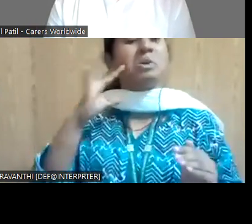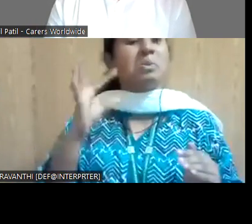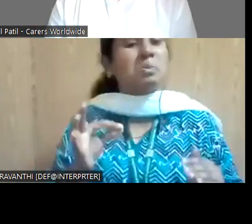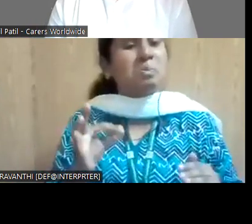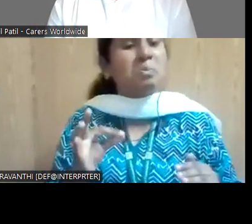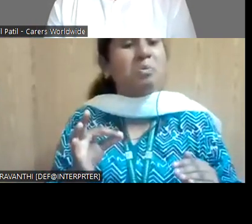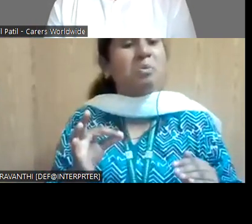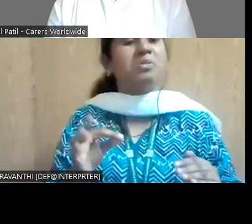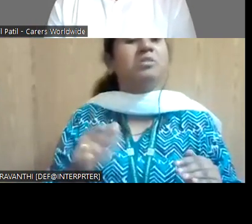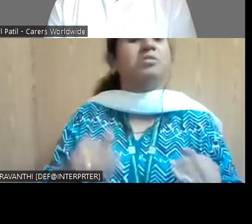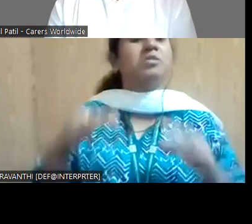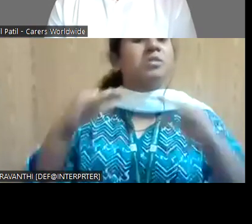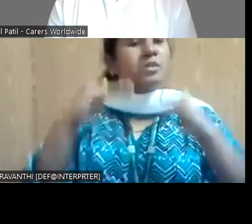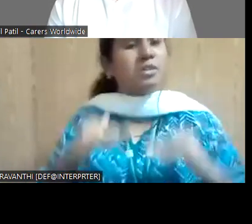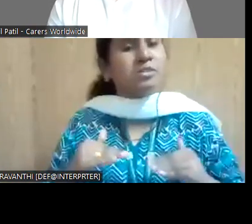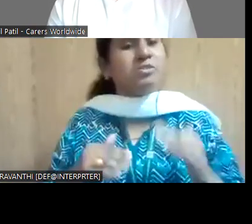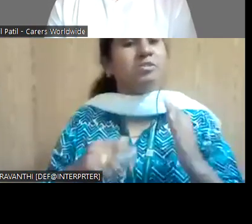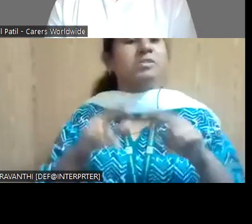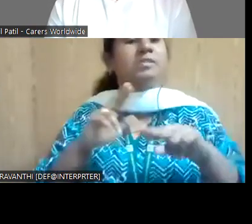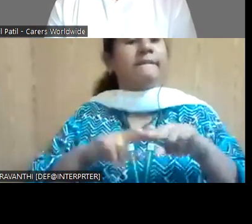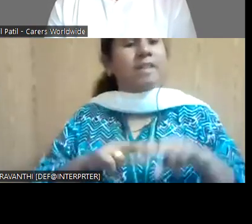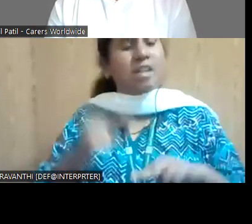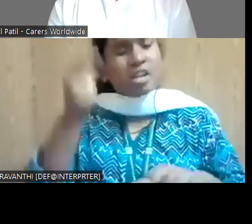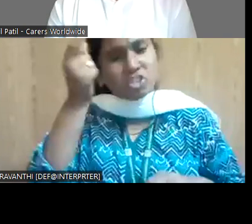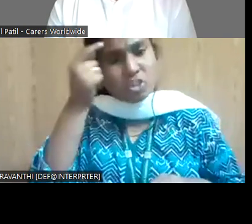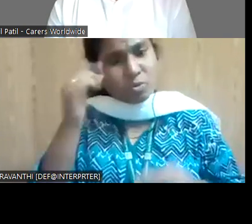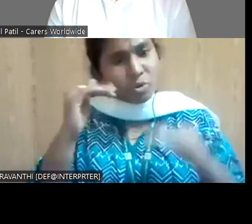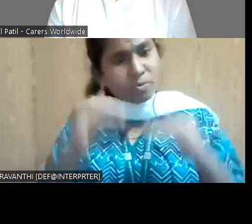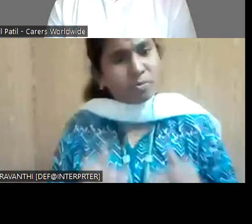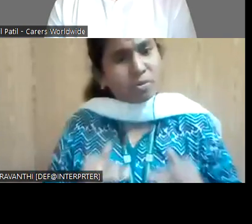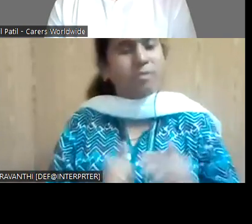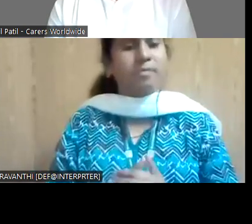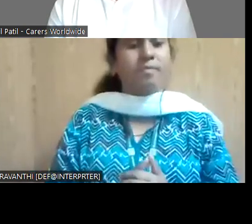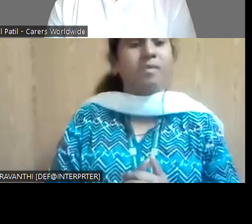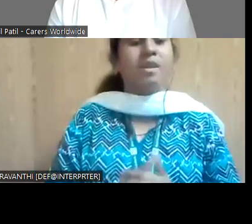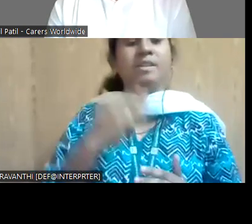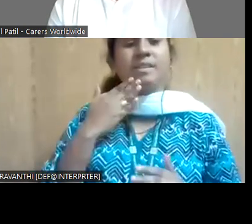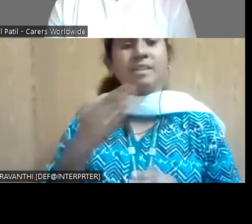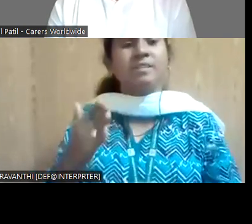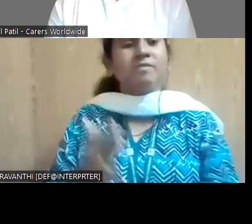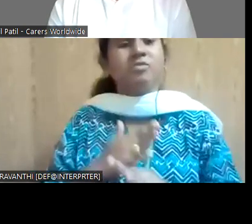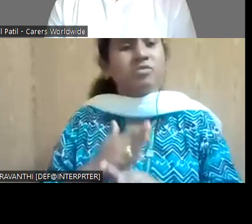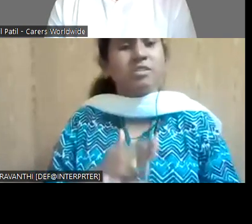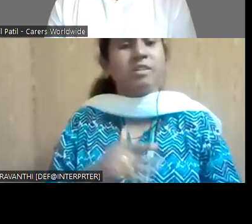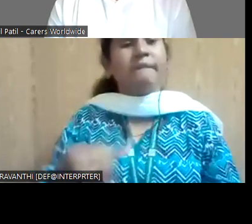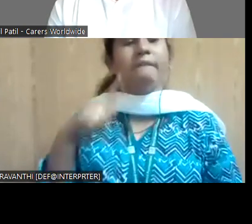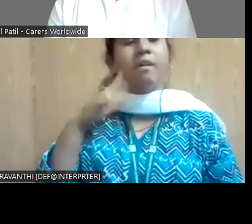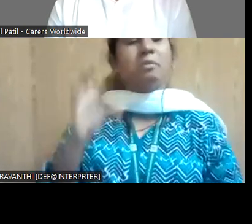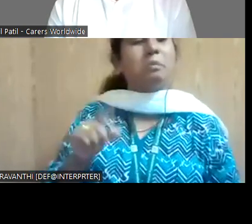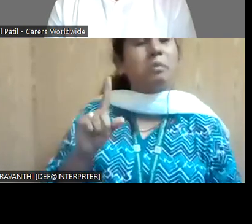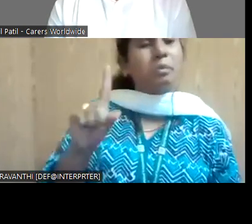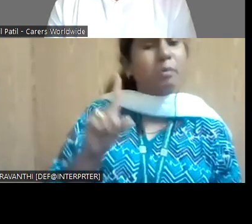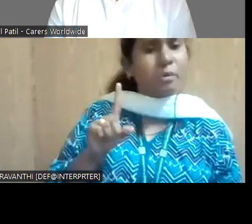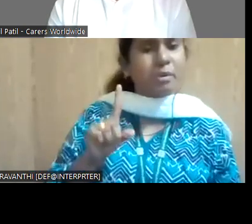way reduces the financial burden. Thank you so much for sharing that, Srinivas. One important thing, ma'am. Suppose,